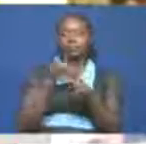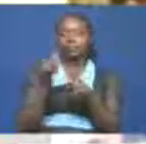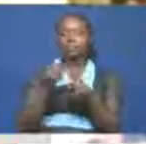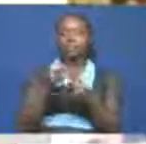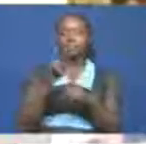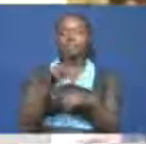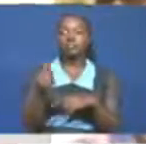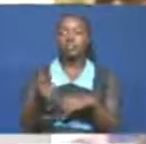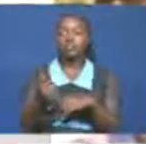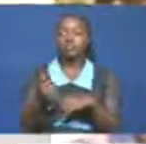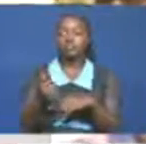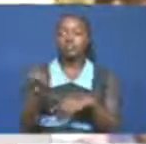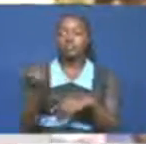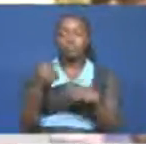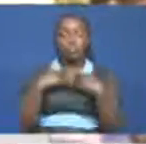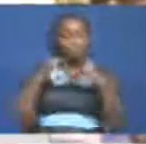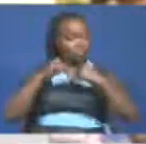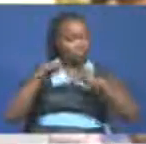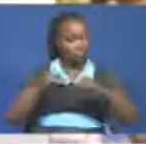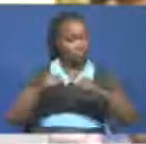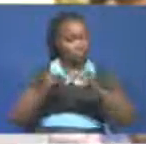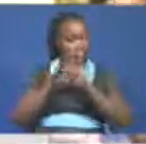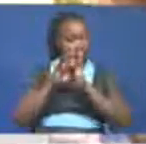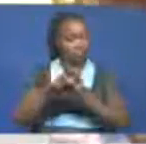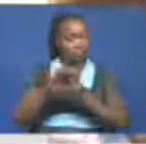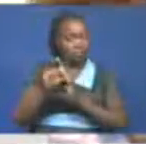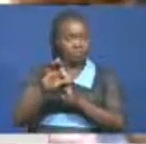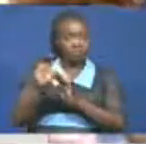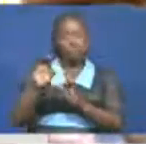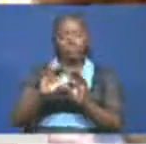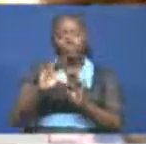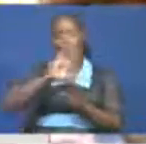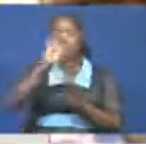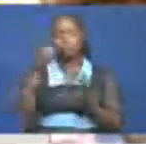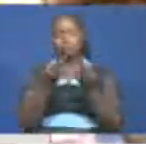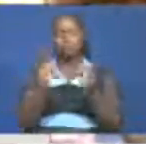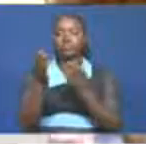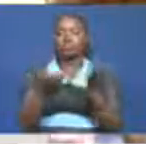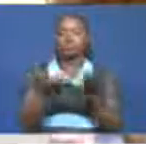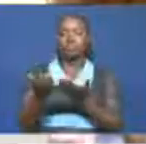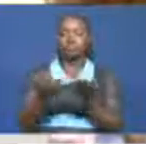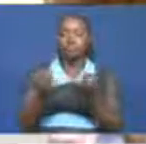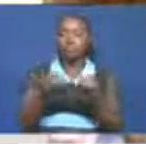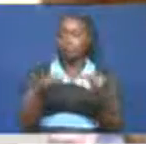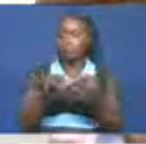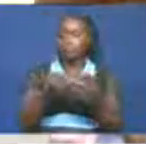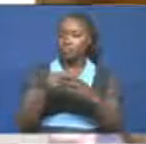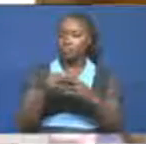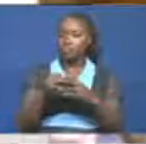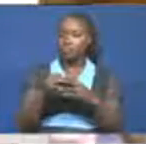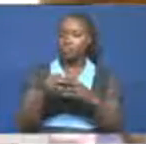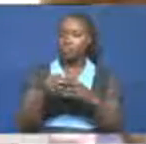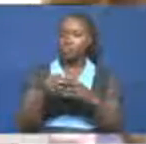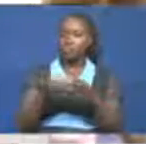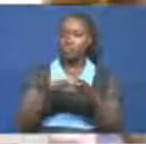So once we have agreements, like for example the Continental Free Trade Agreement, or they're members of SADC, we're members of the